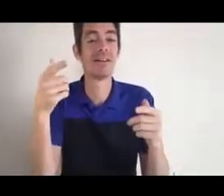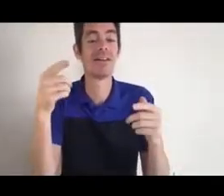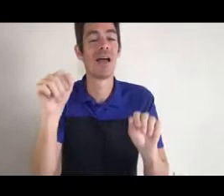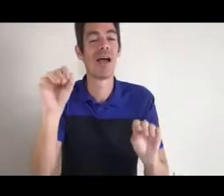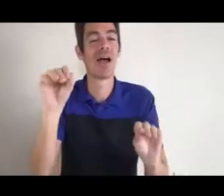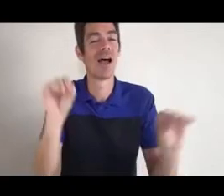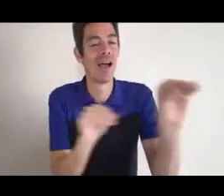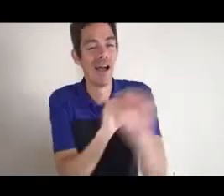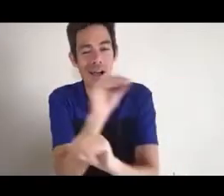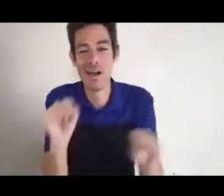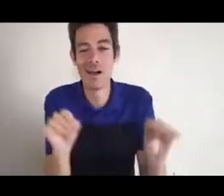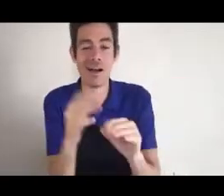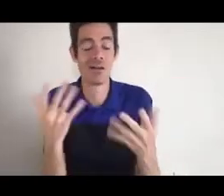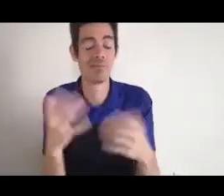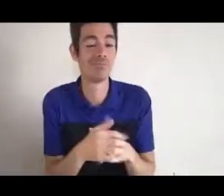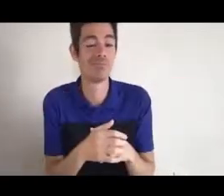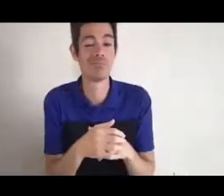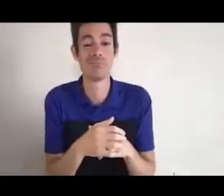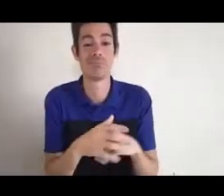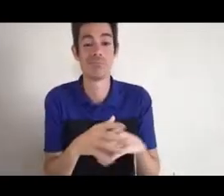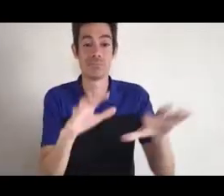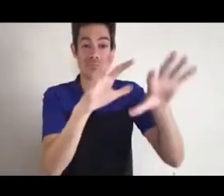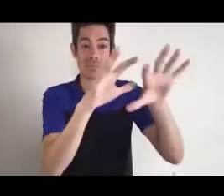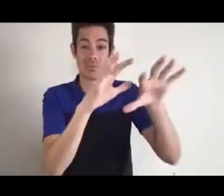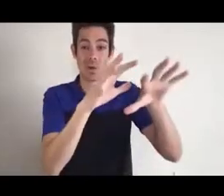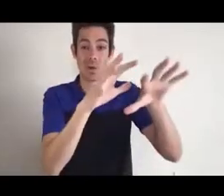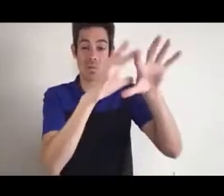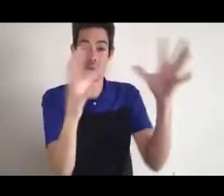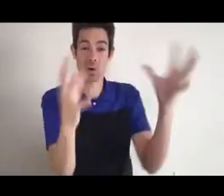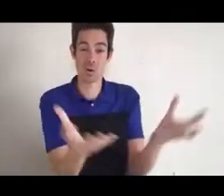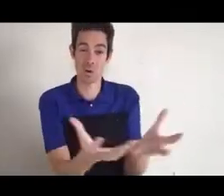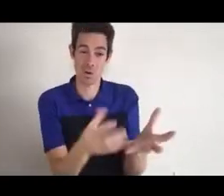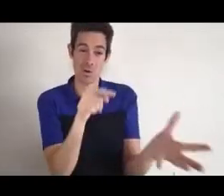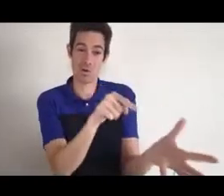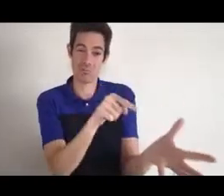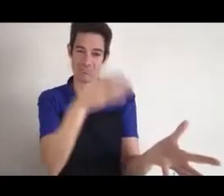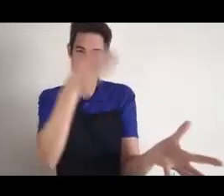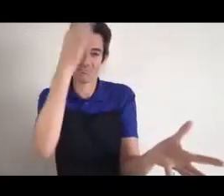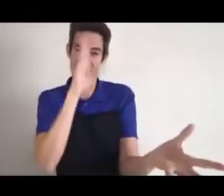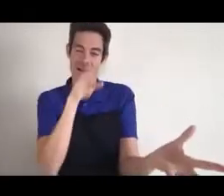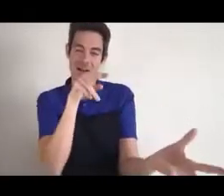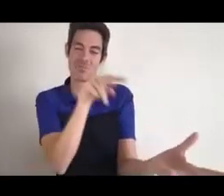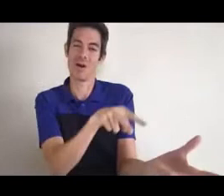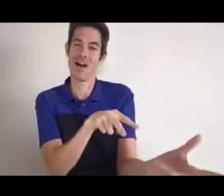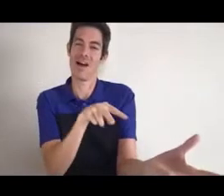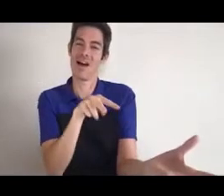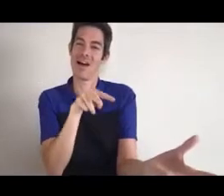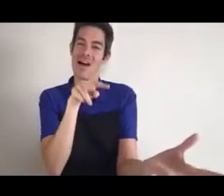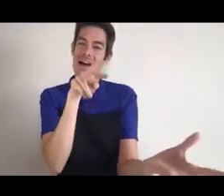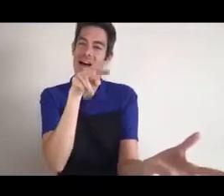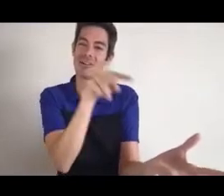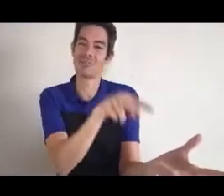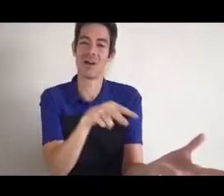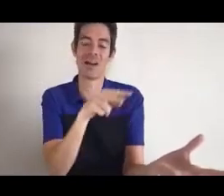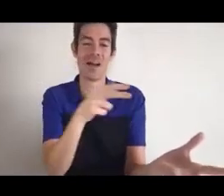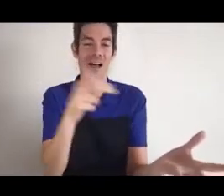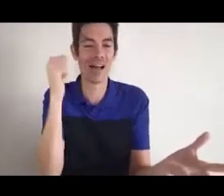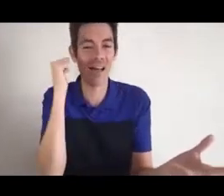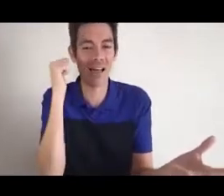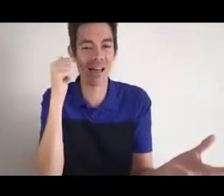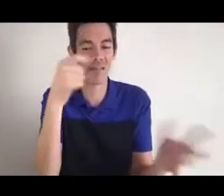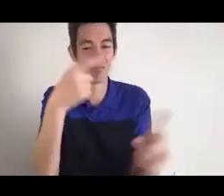day. So you can move that around and say the world, God is